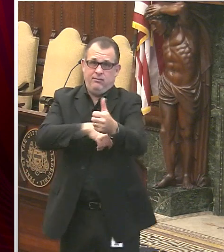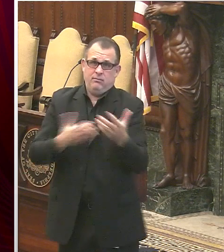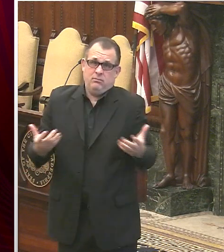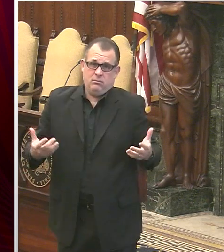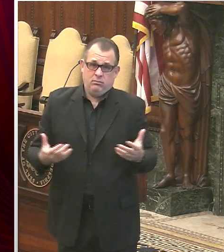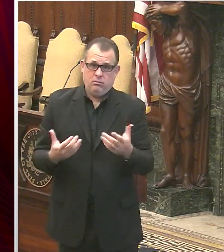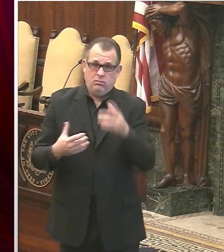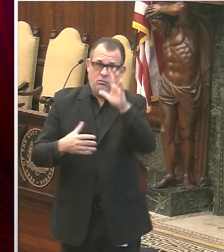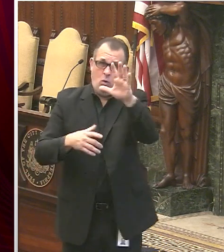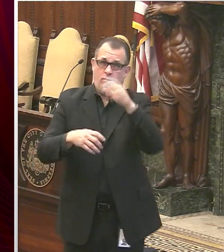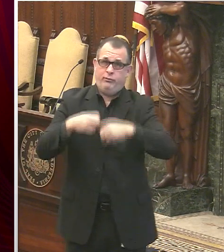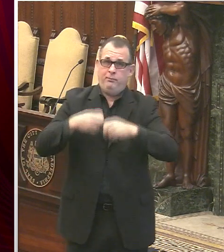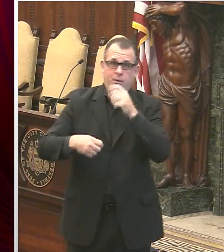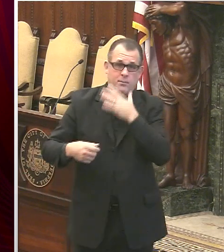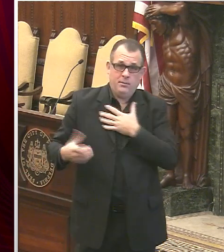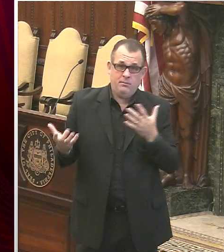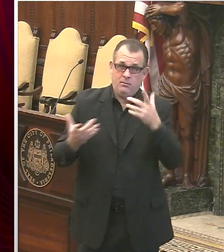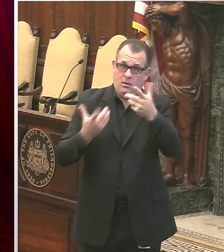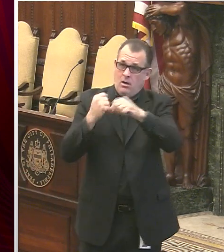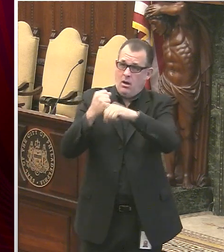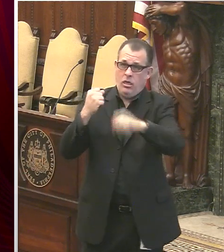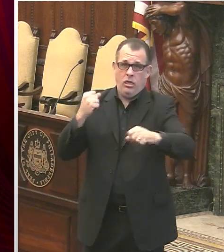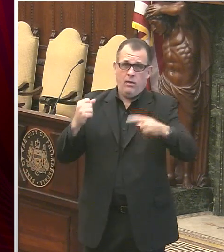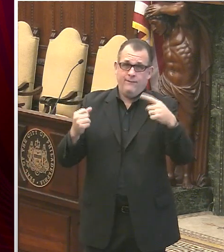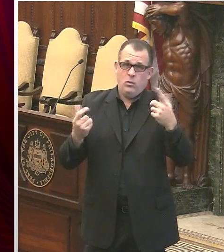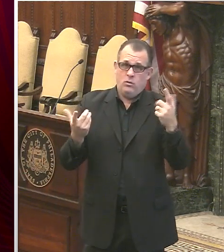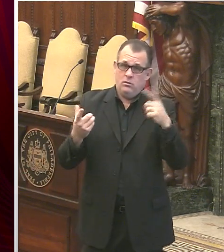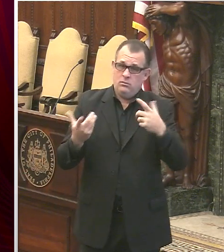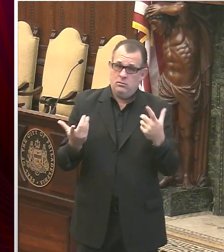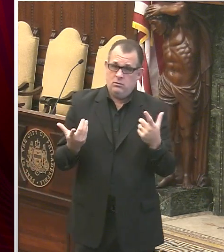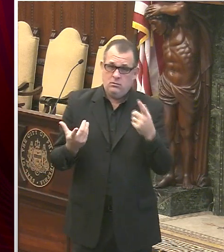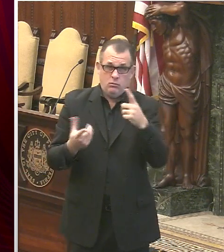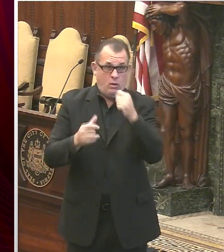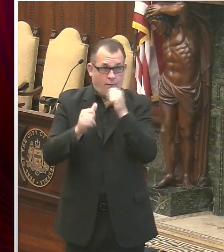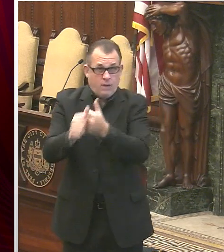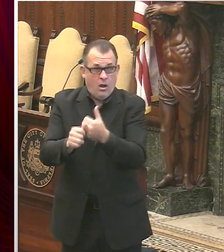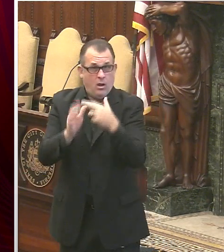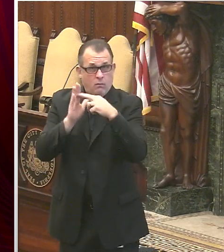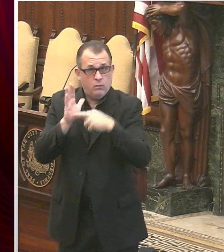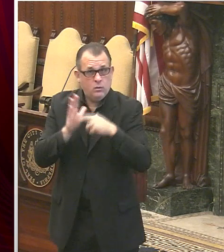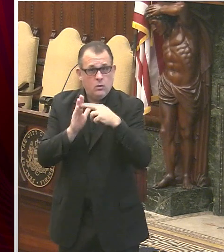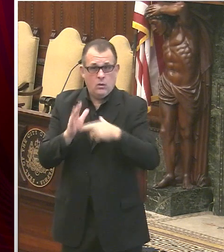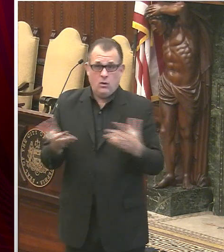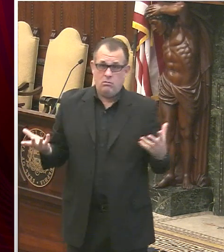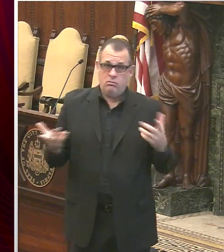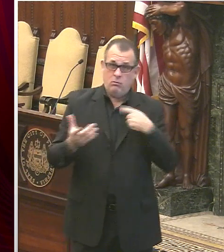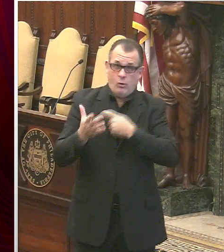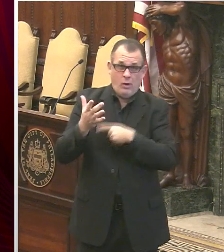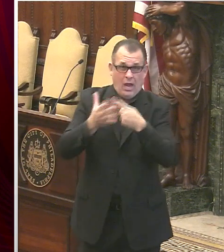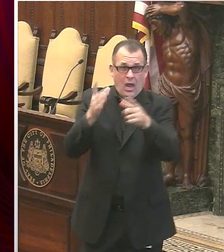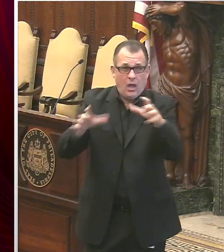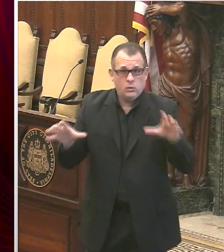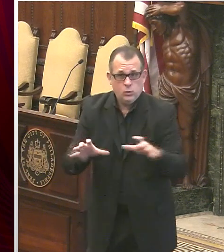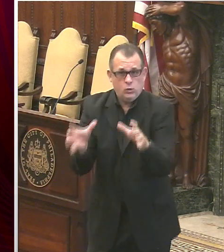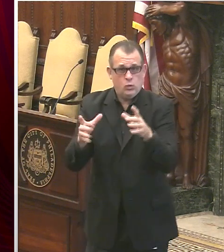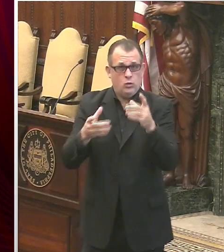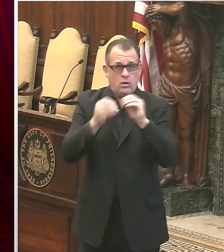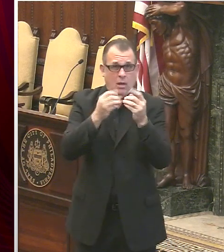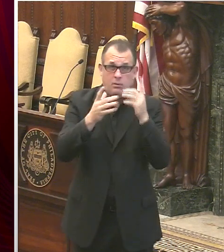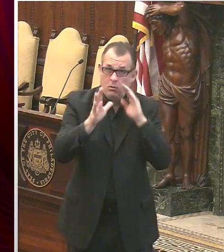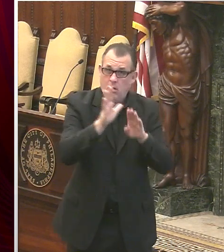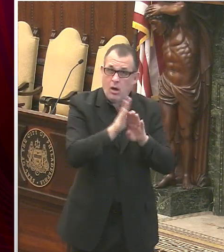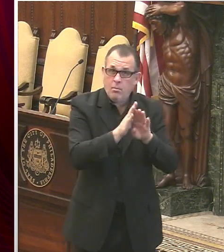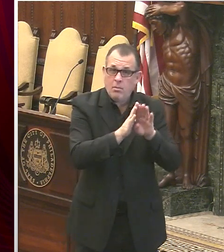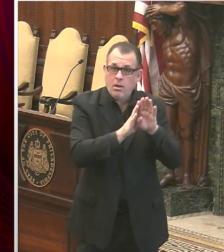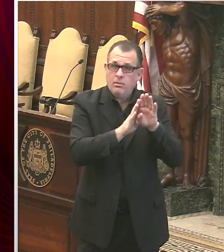self-fulfilling problem if people won't cooperate, refuse to follow what we're asking them to do, and the case count keeps going up. We'll be in this